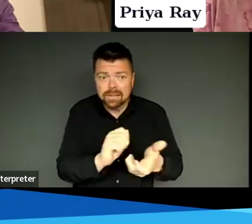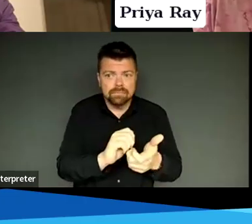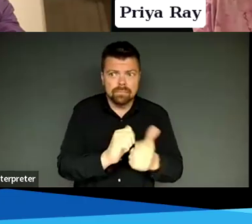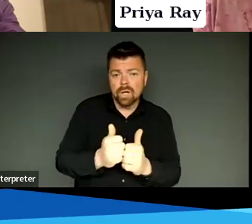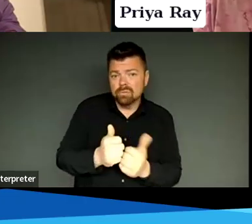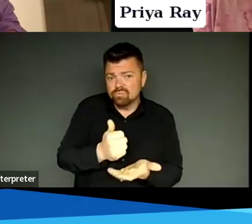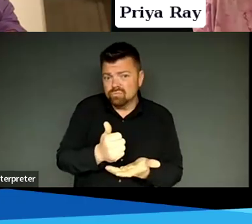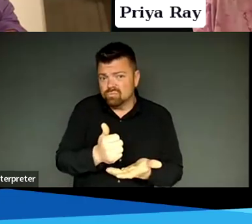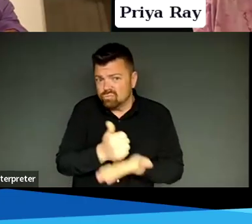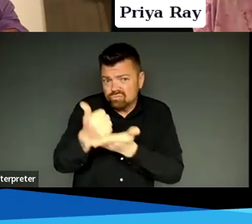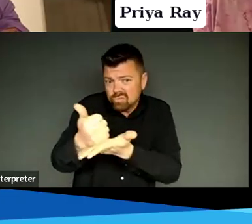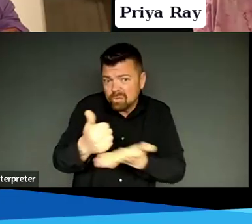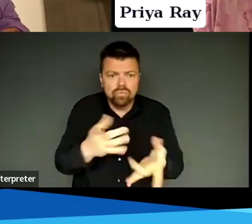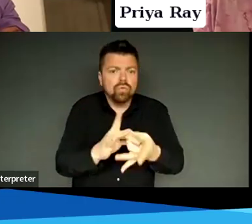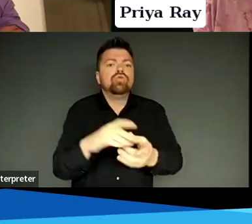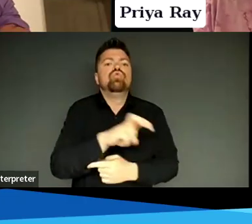himself?